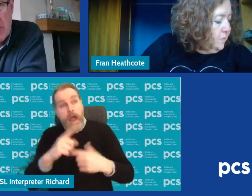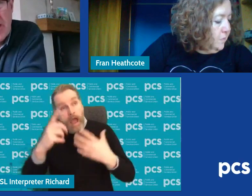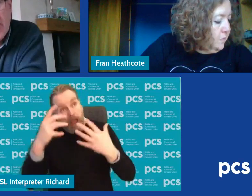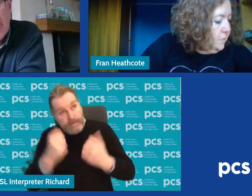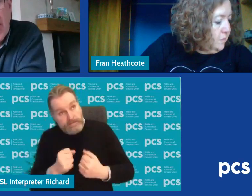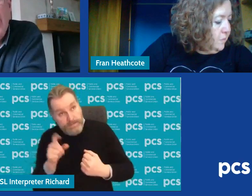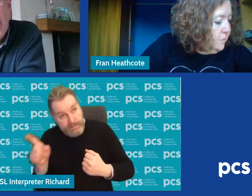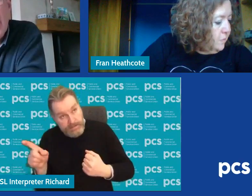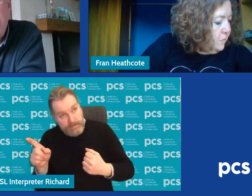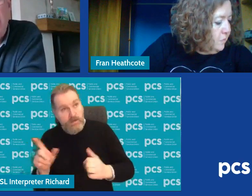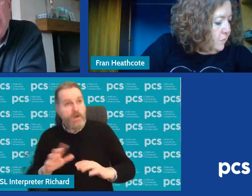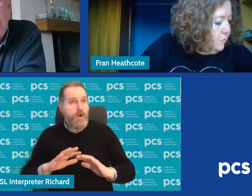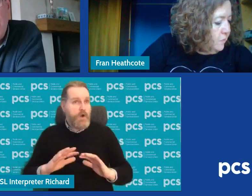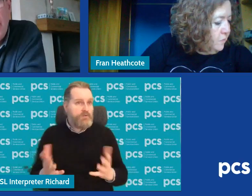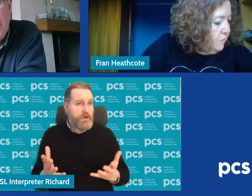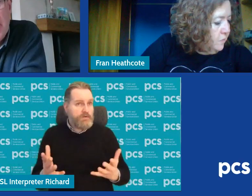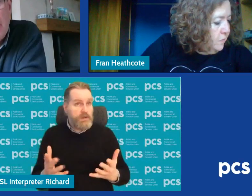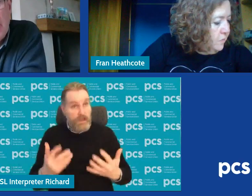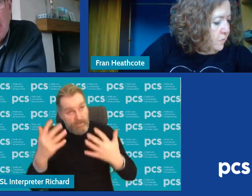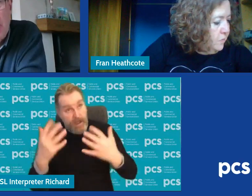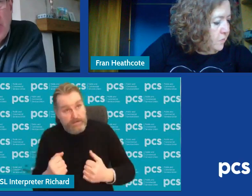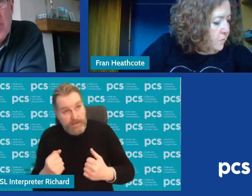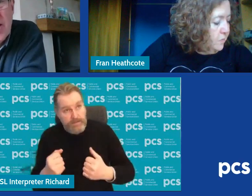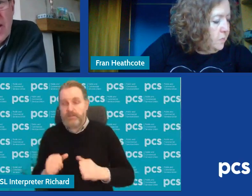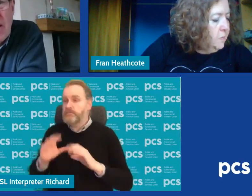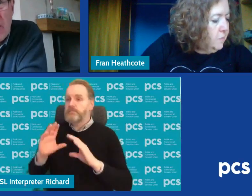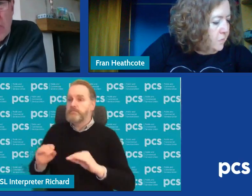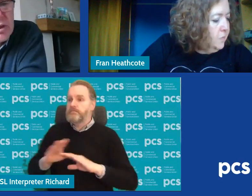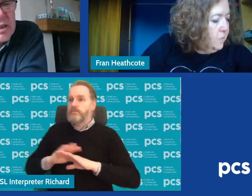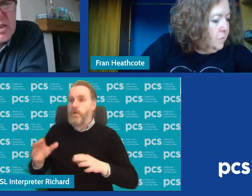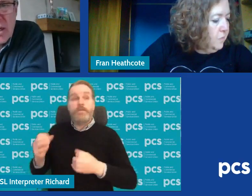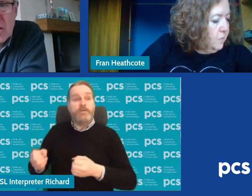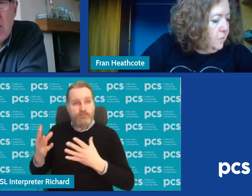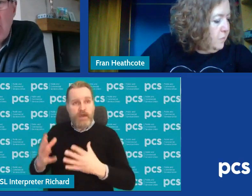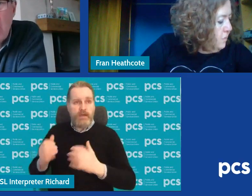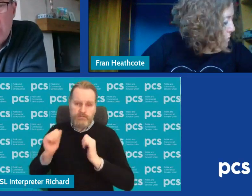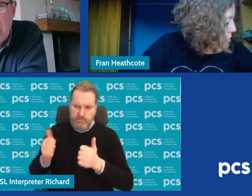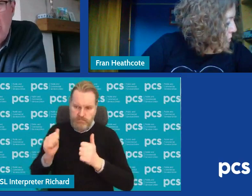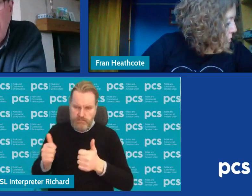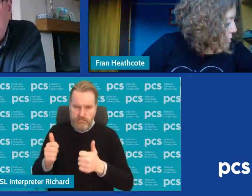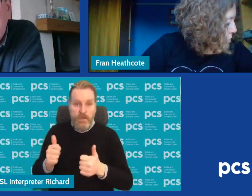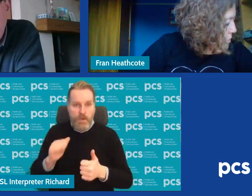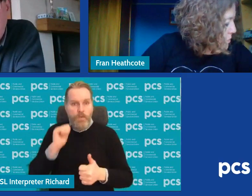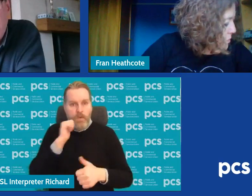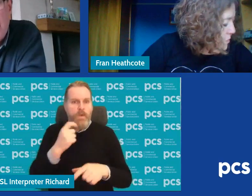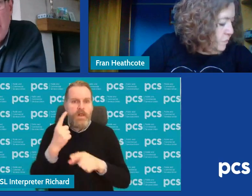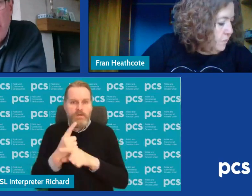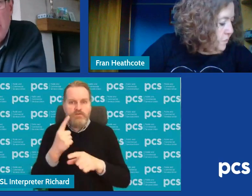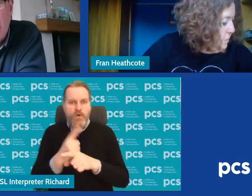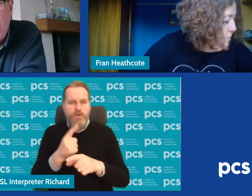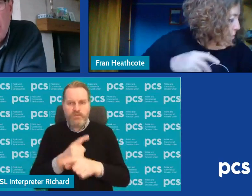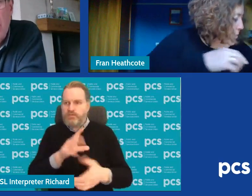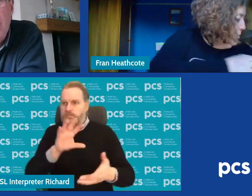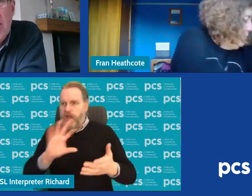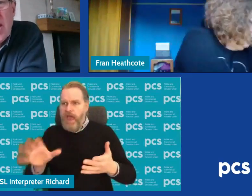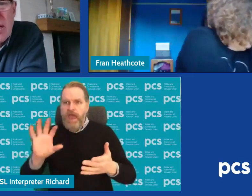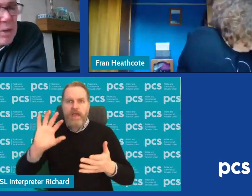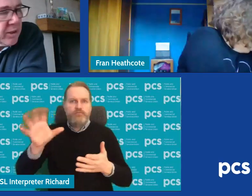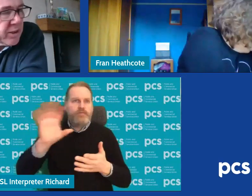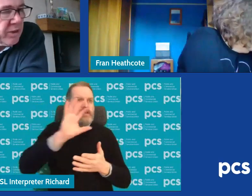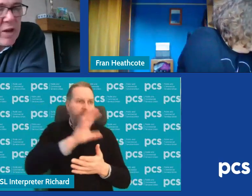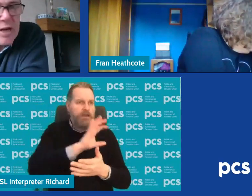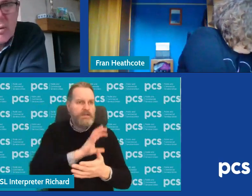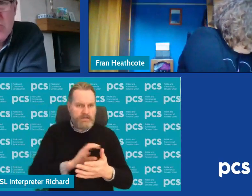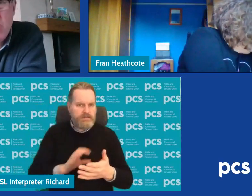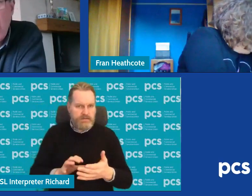were suspending any action that was taking place at that particular point. And we would consult closely with the areas responsible.